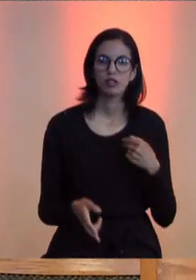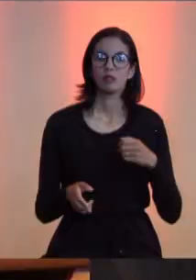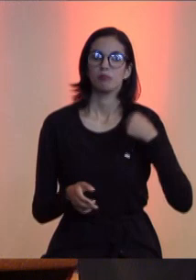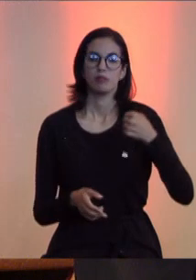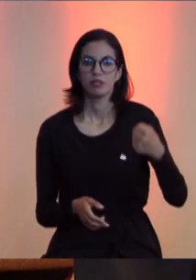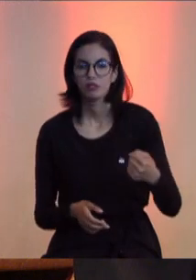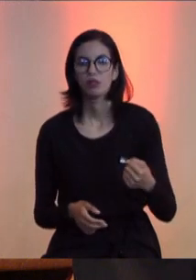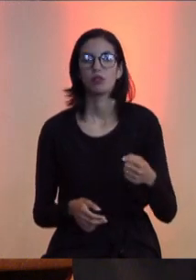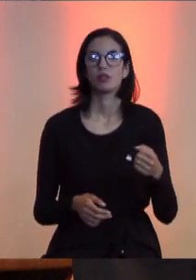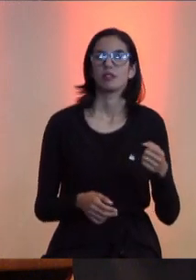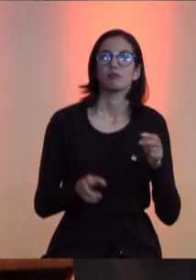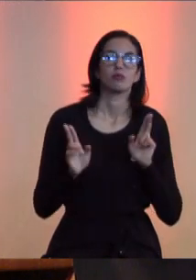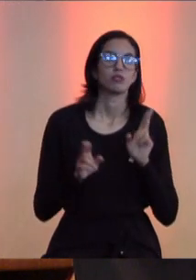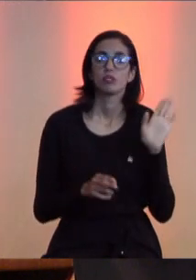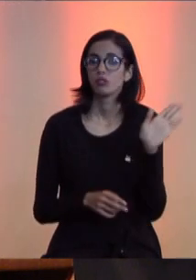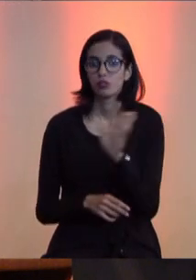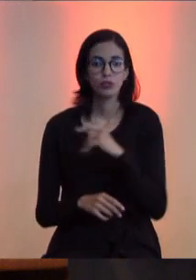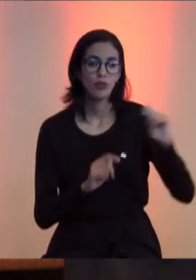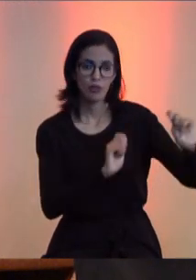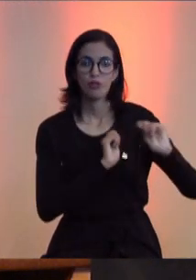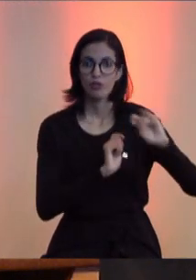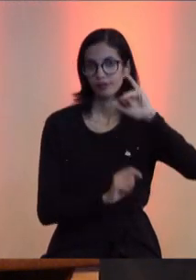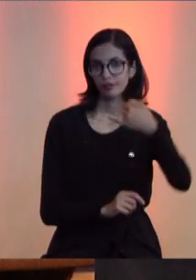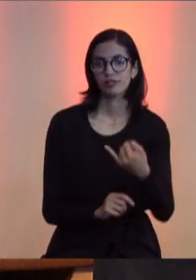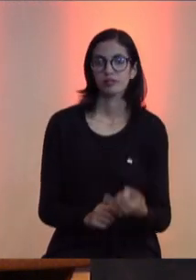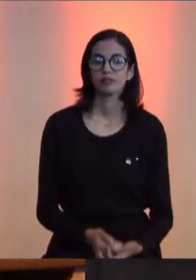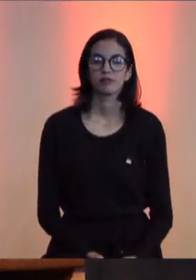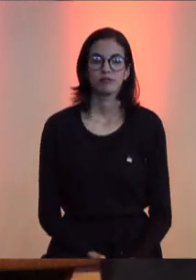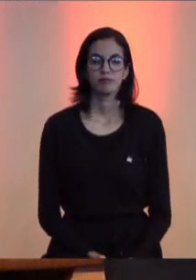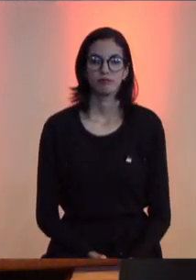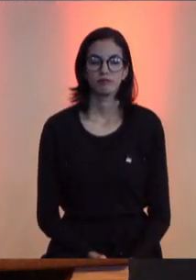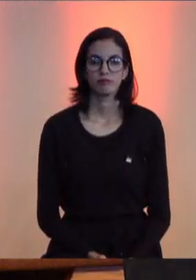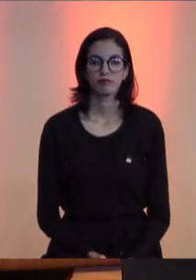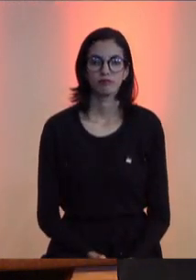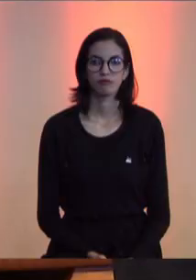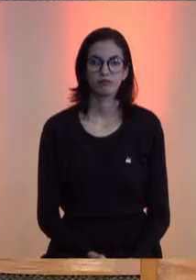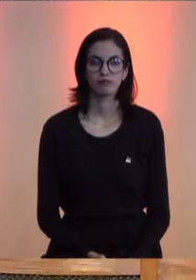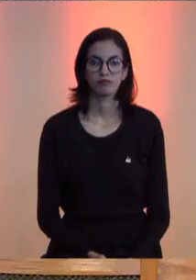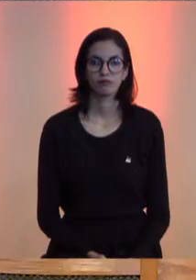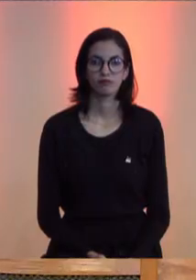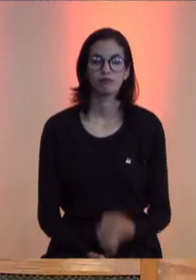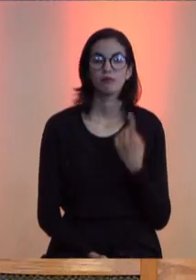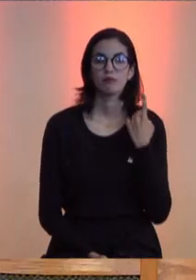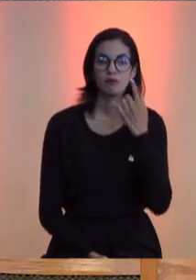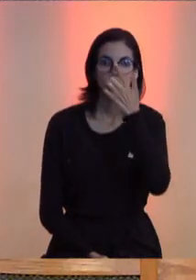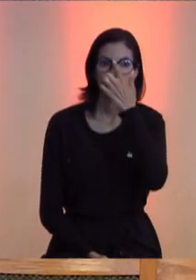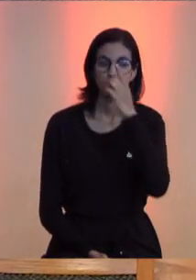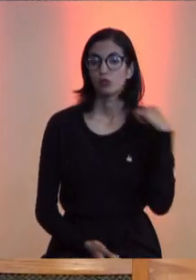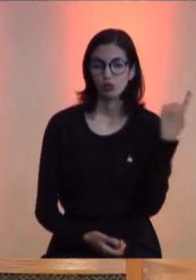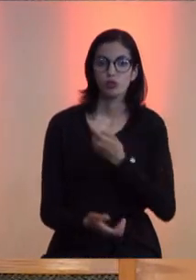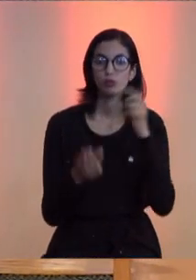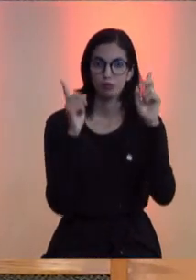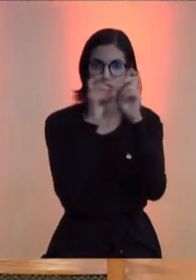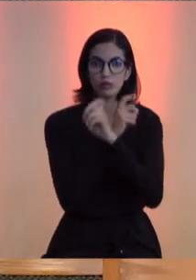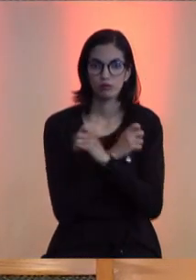gonna have enemies. Porque vas a tener enemigos. But Shadrach, Meshach, and Abednego, they stood up. Pero Sadrach, Mesach y Abednego